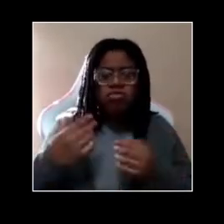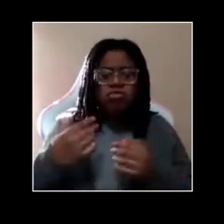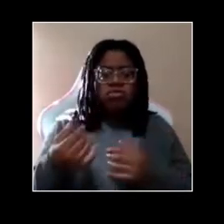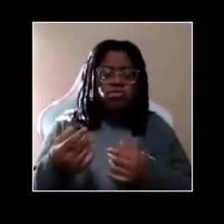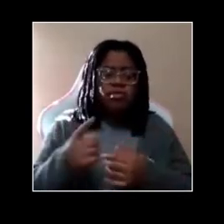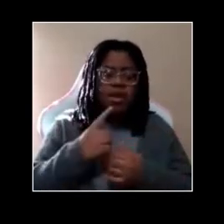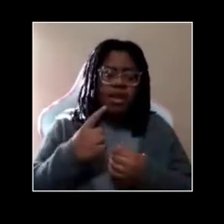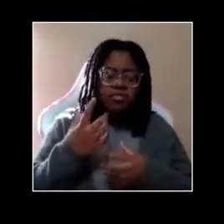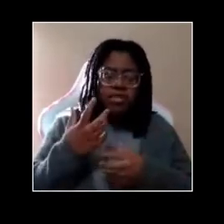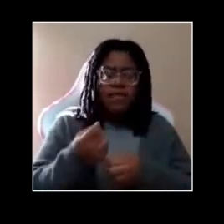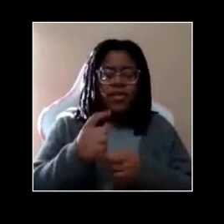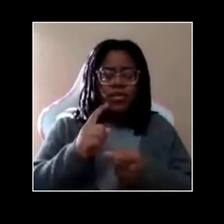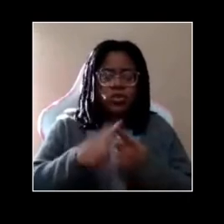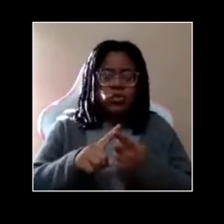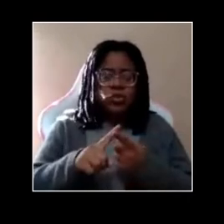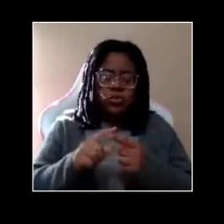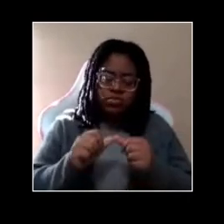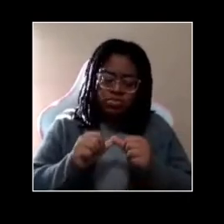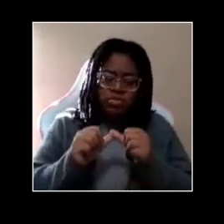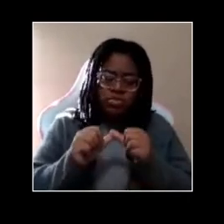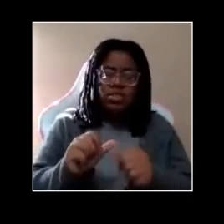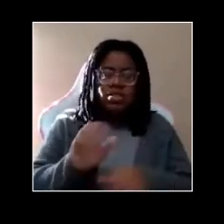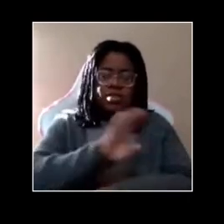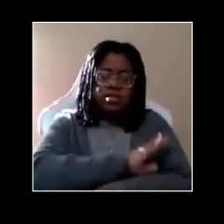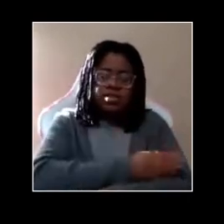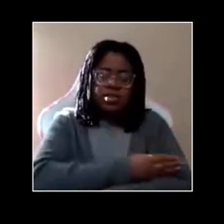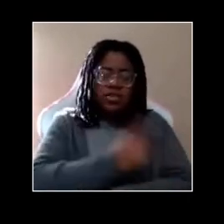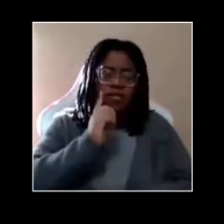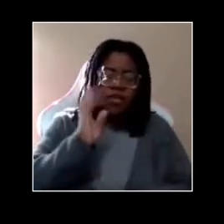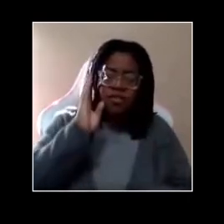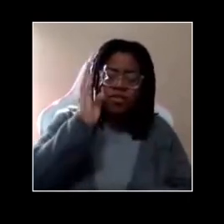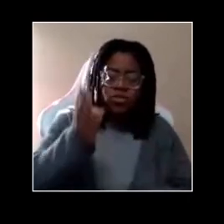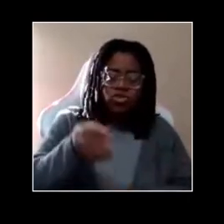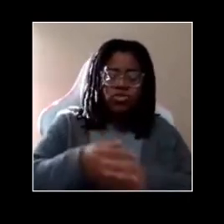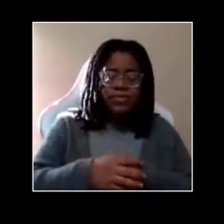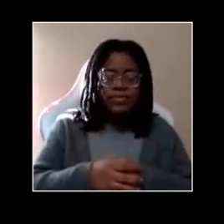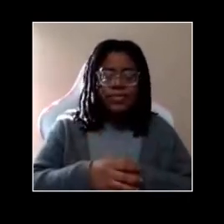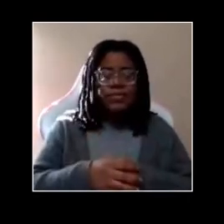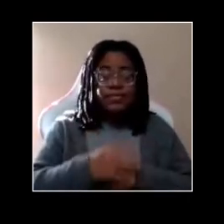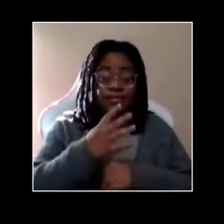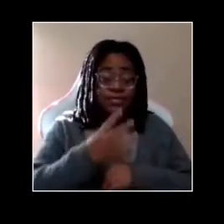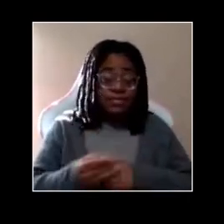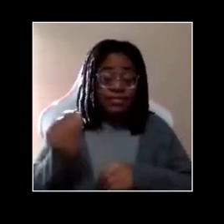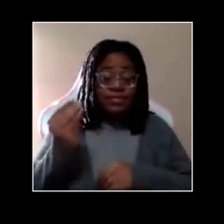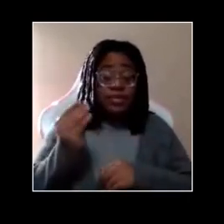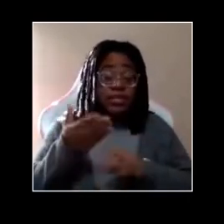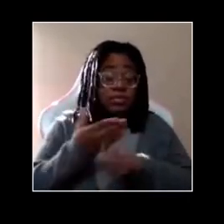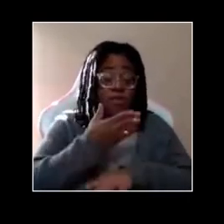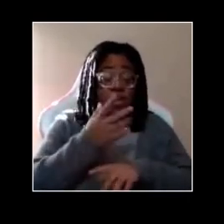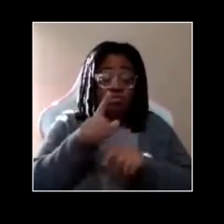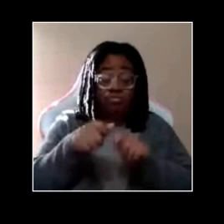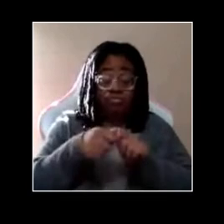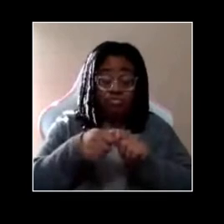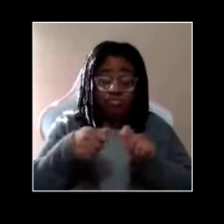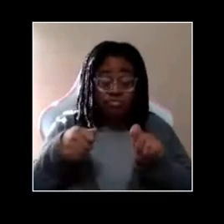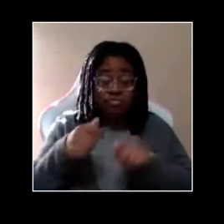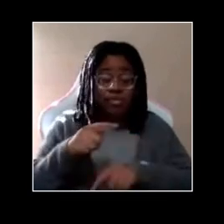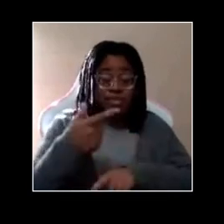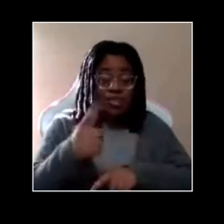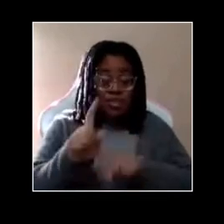carry this energy to move these toolkits to the future phase. And before I turn to the